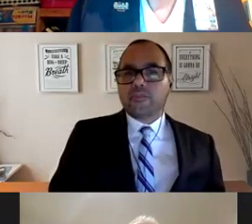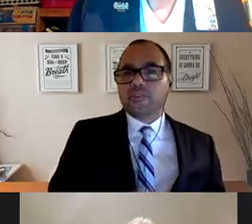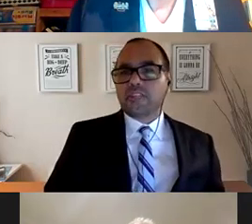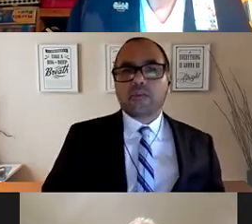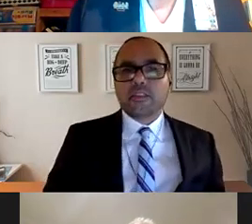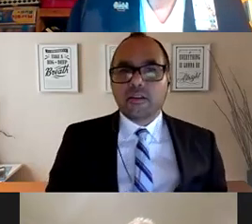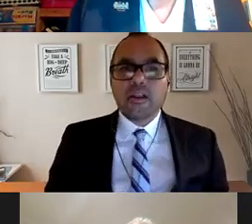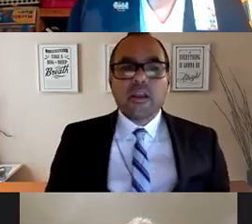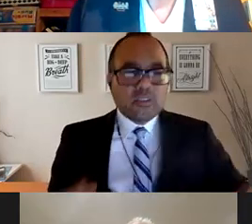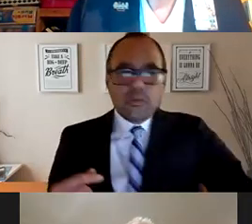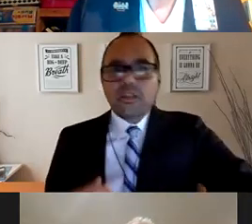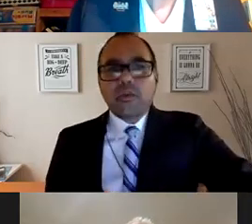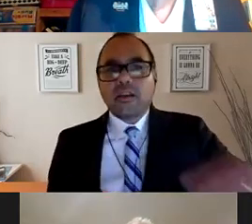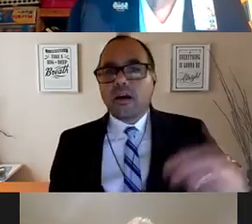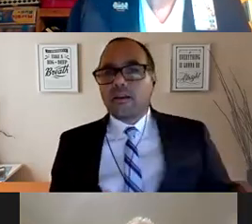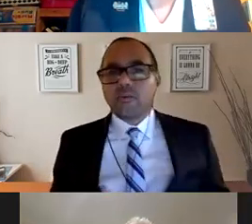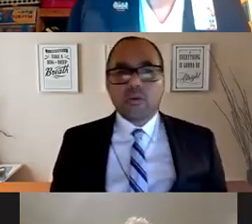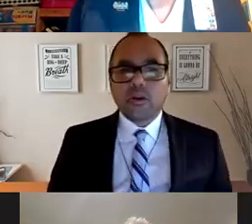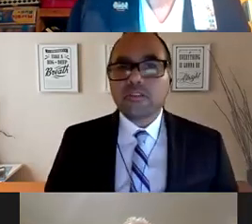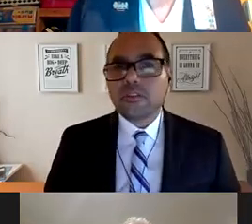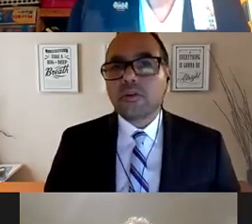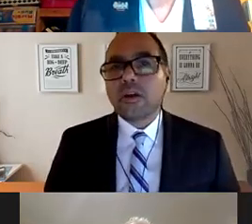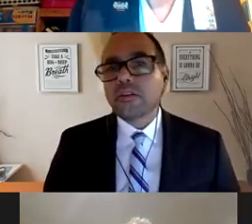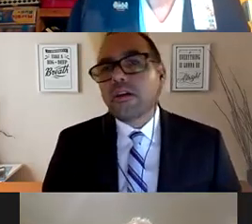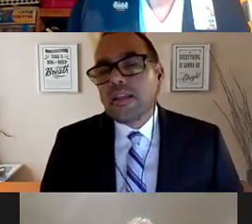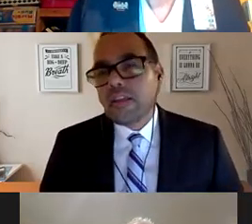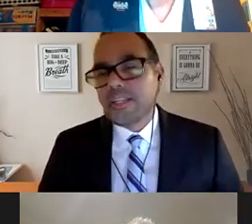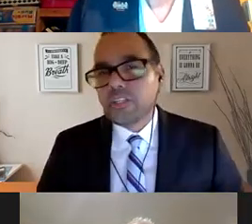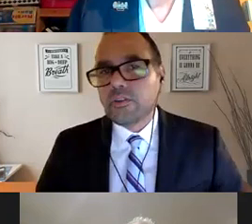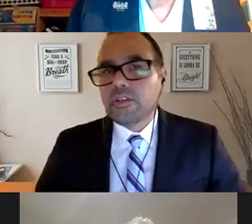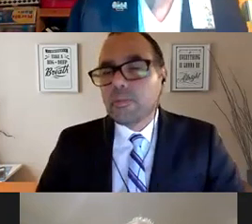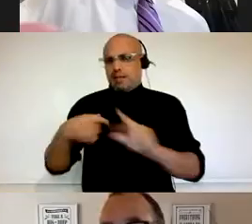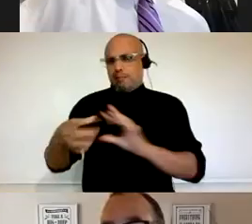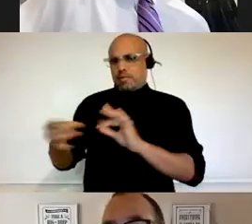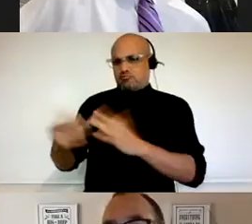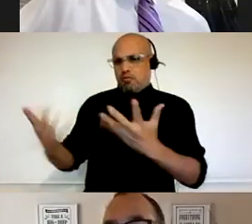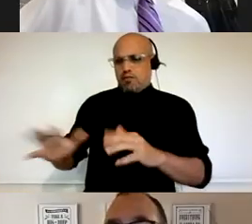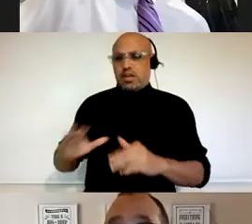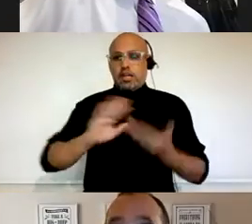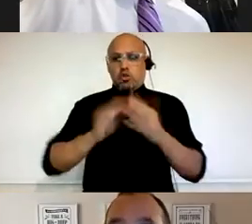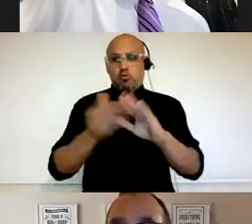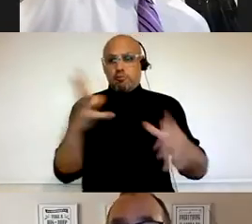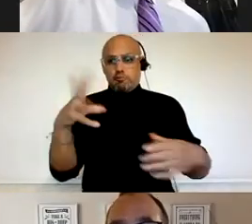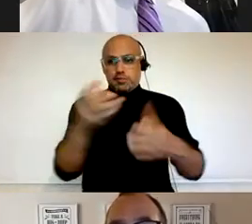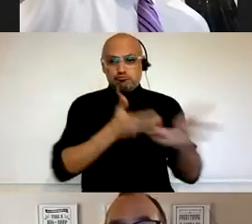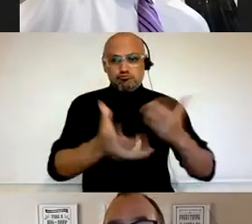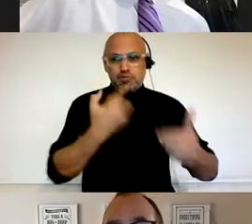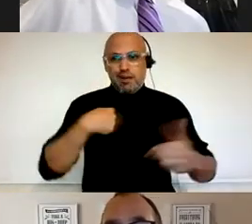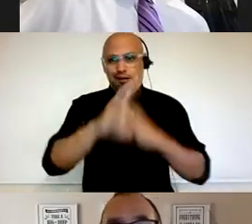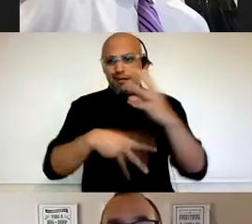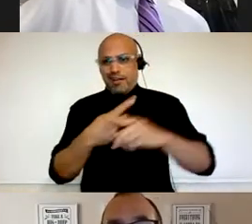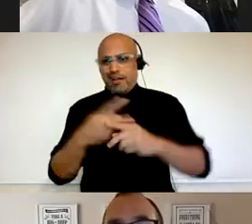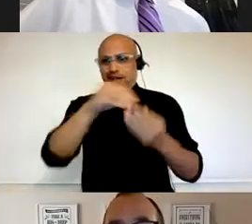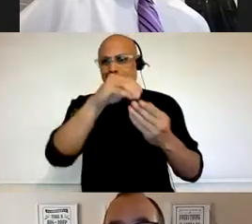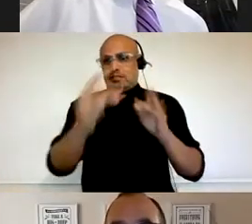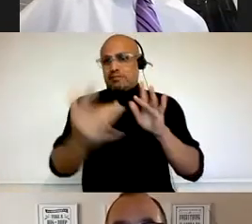in if we just stay right there. So really quick we're also, as I mentioned earlier, community engagement is our version of contact tracing. Again,